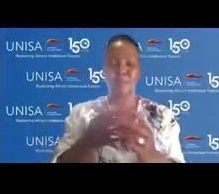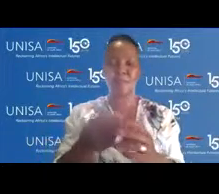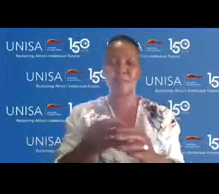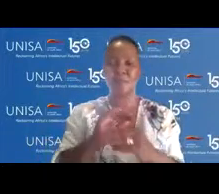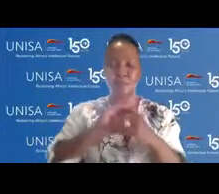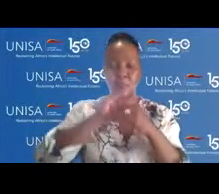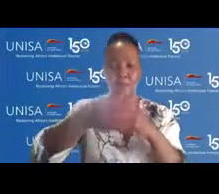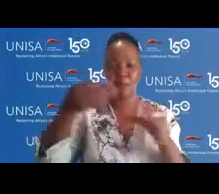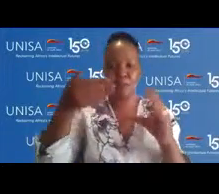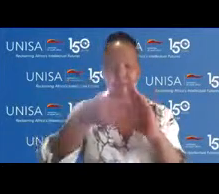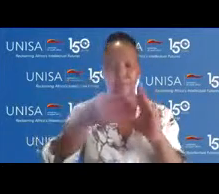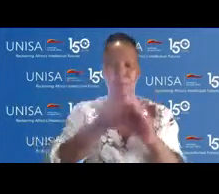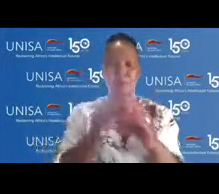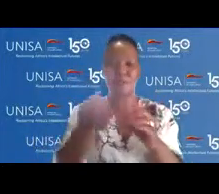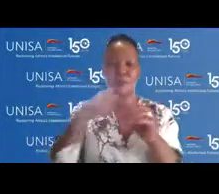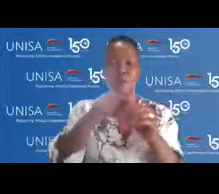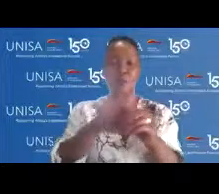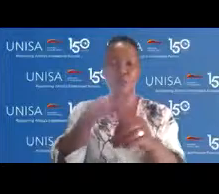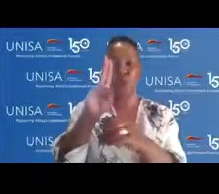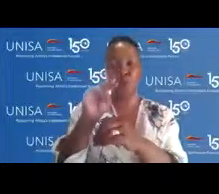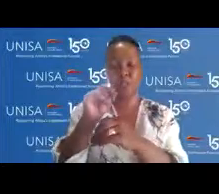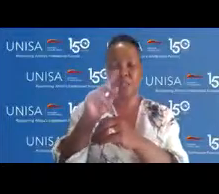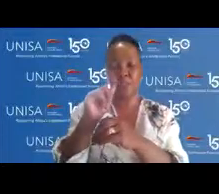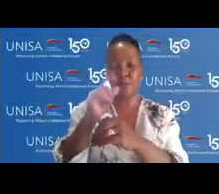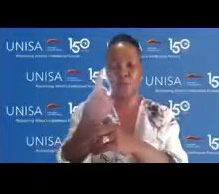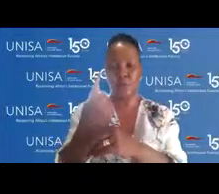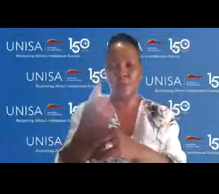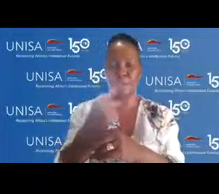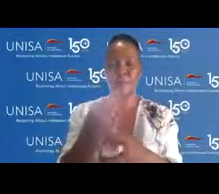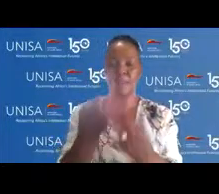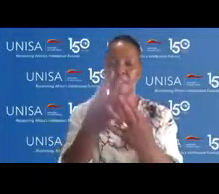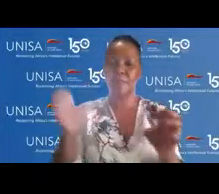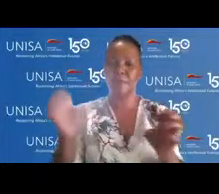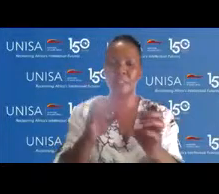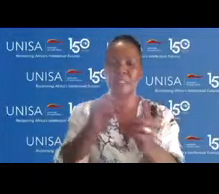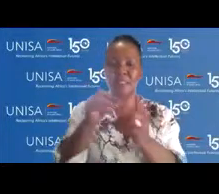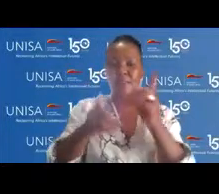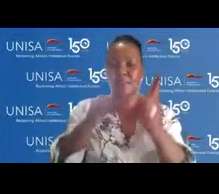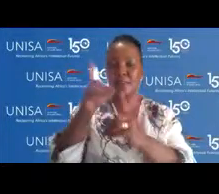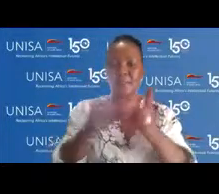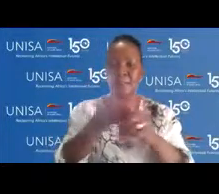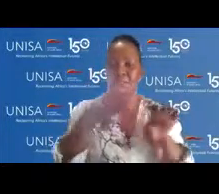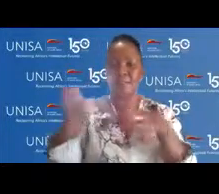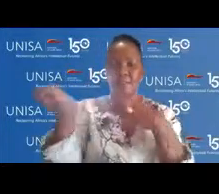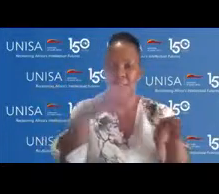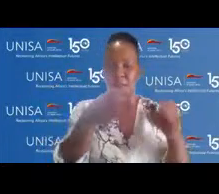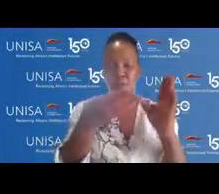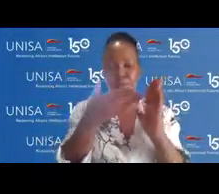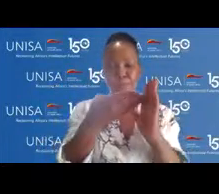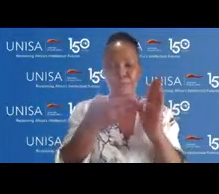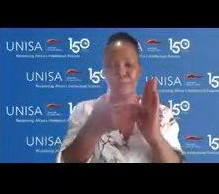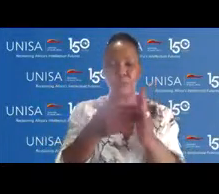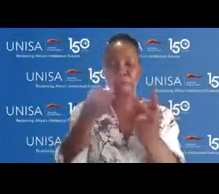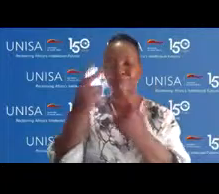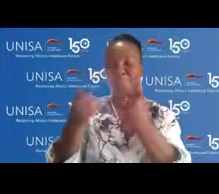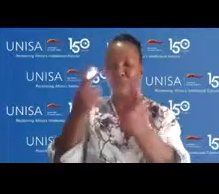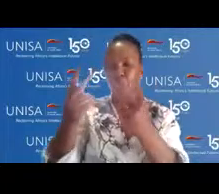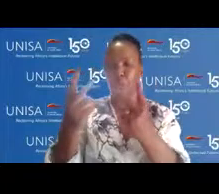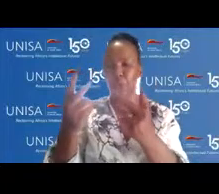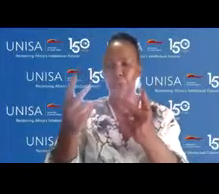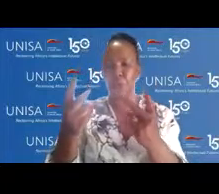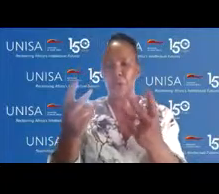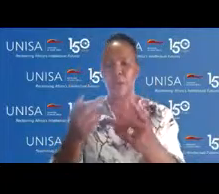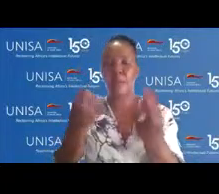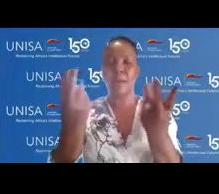Unit 1. So there are 3 discussion activities. I've seen people have been